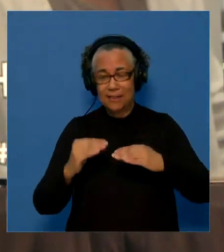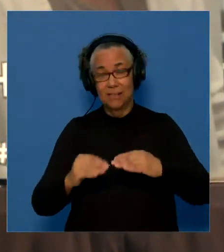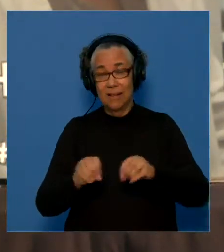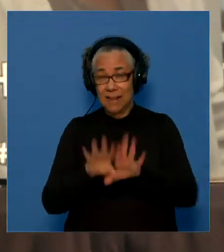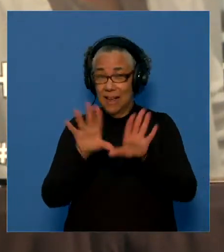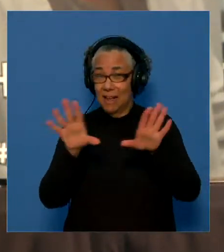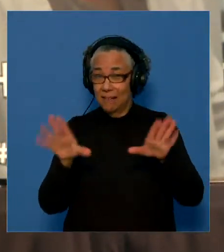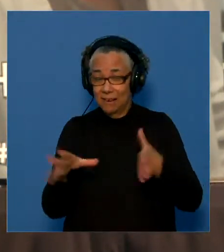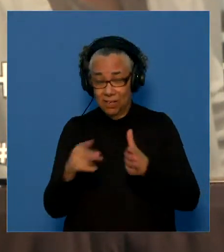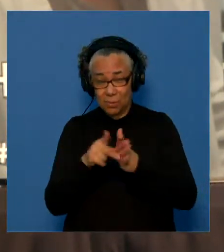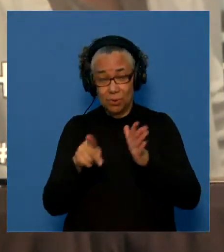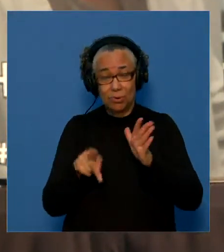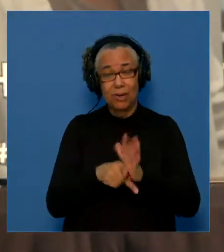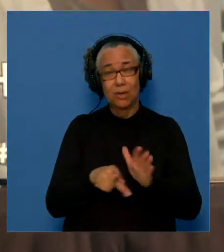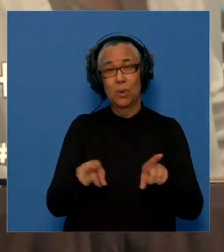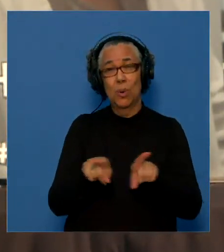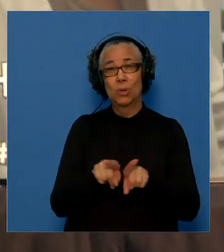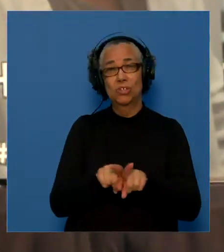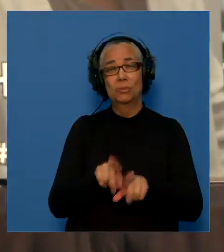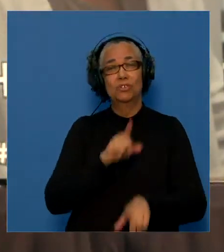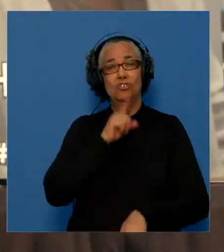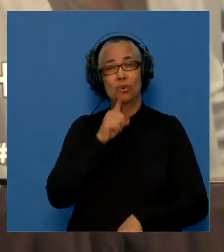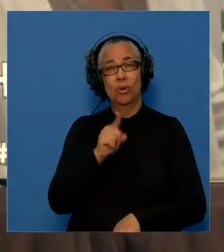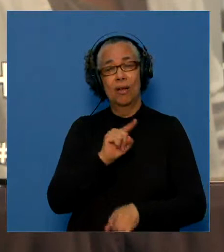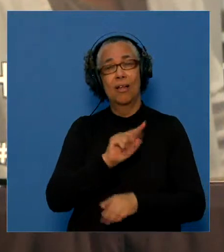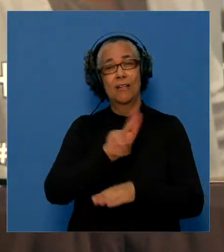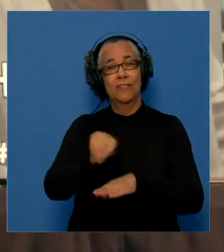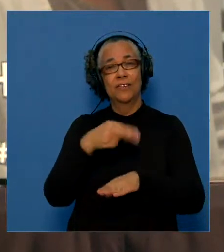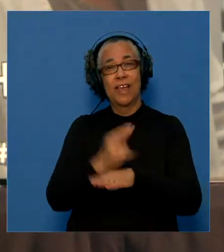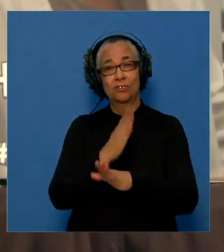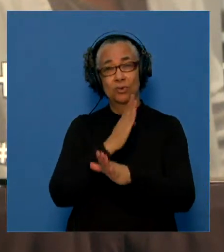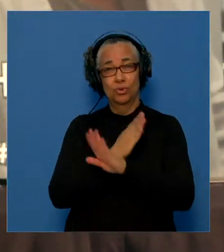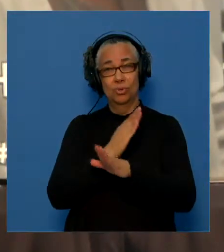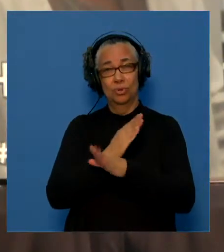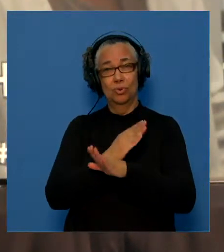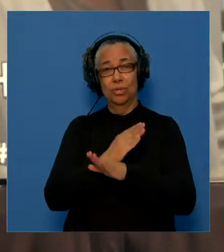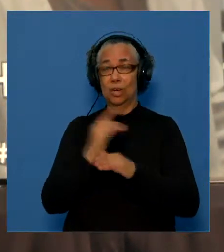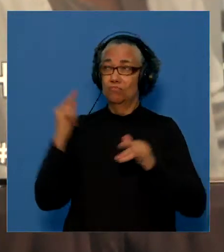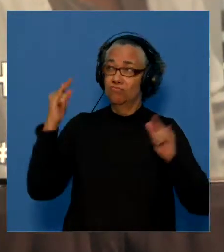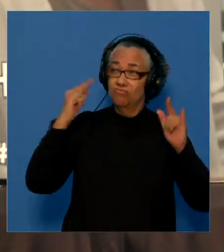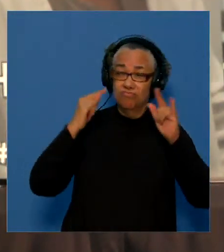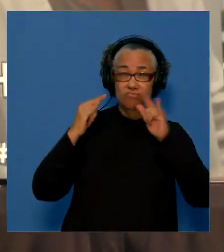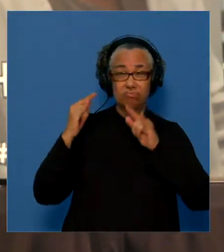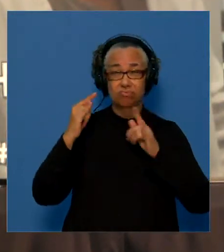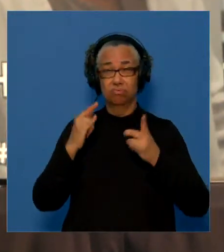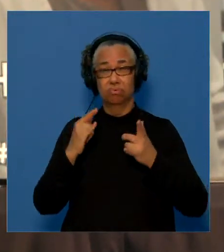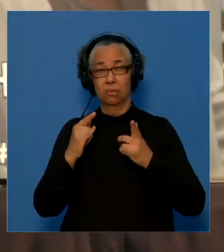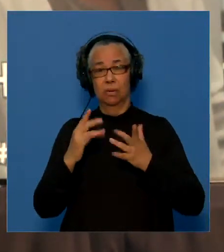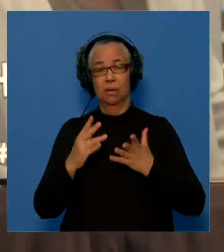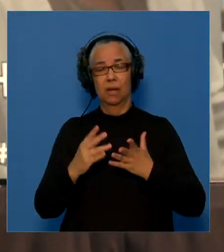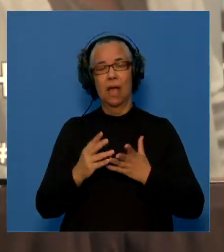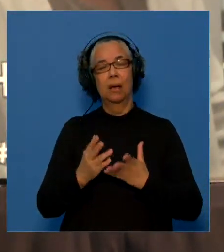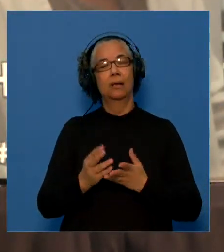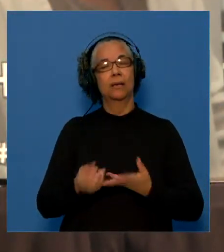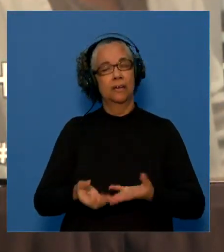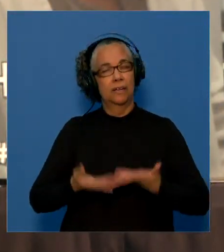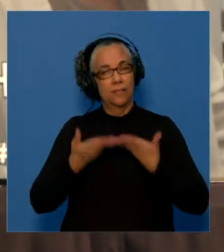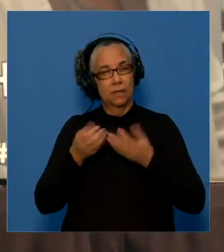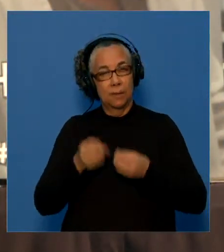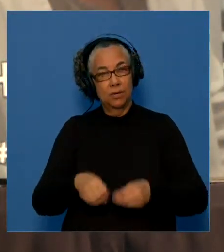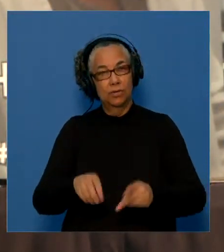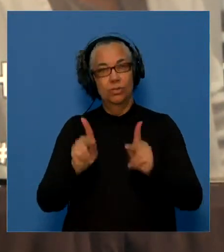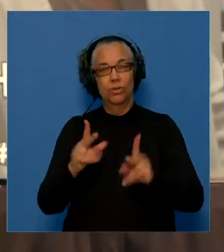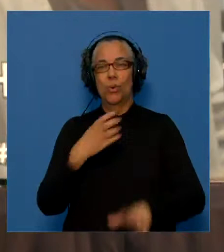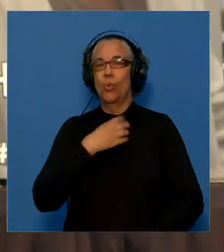protocols and our need to ensure the national security of our borders. I would like to take this opportunity to wish